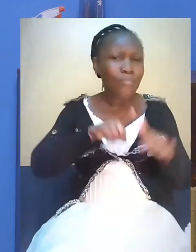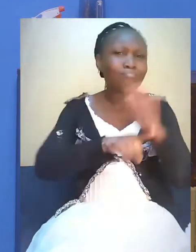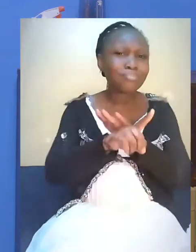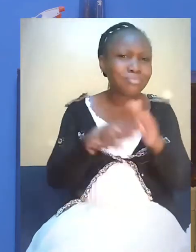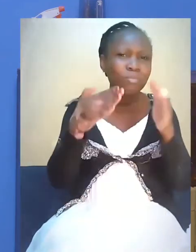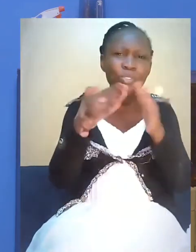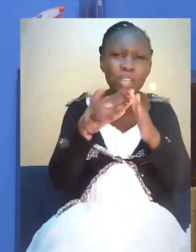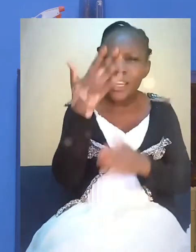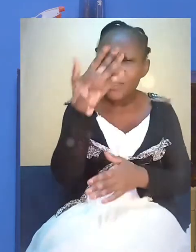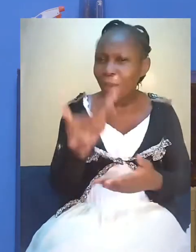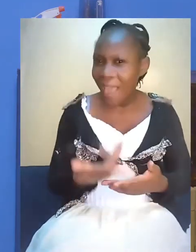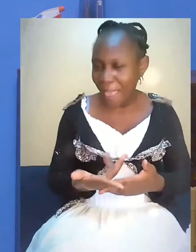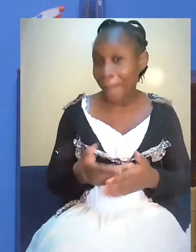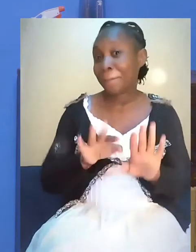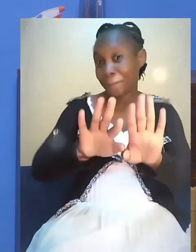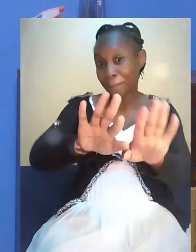Yeah. On to my story now.